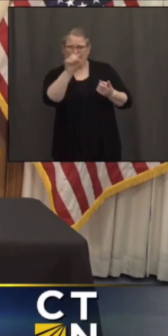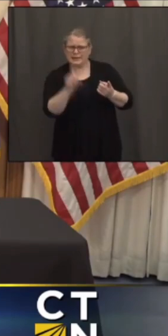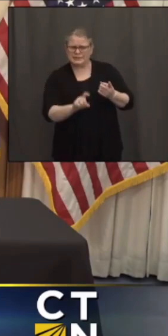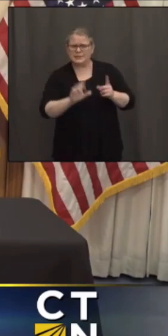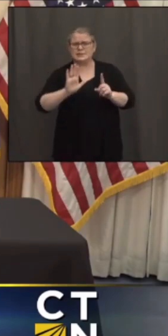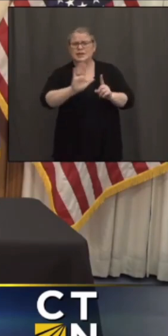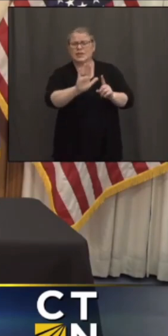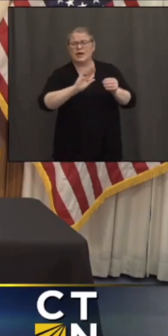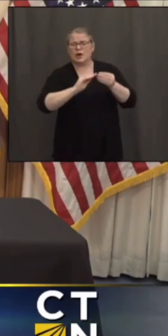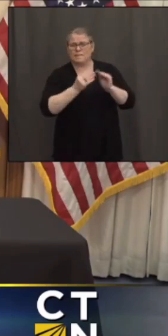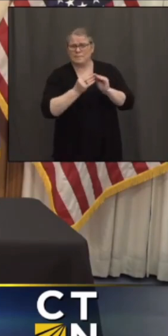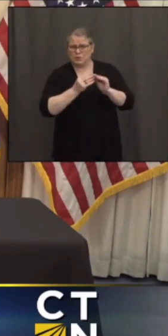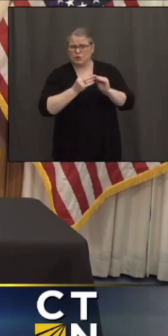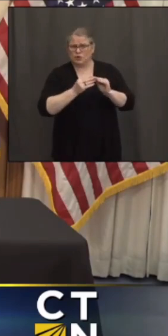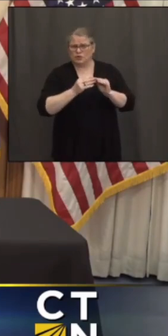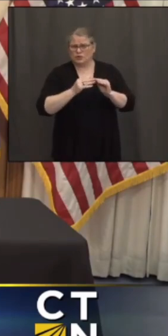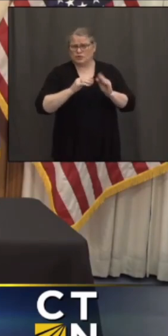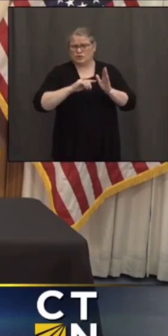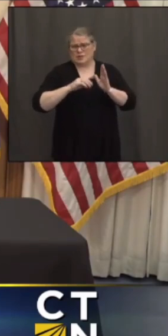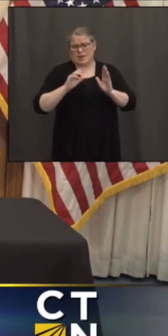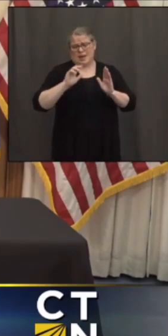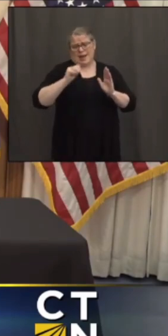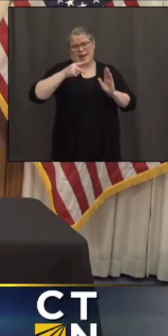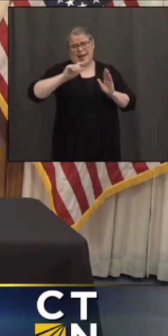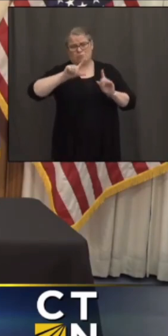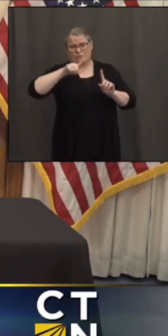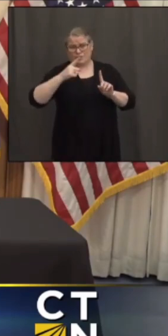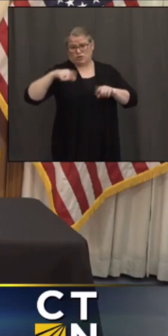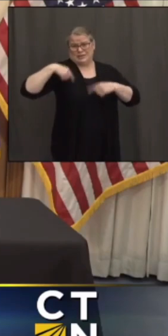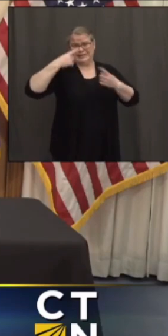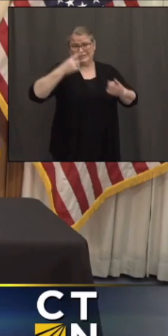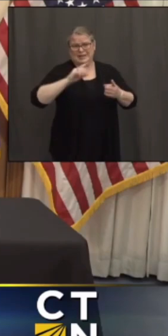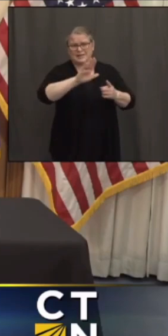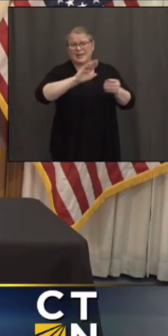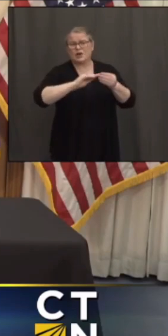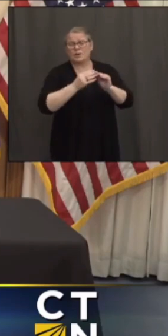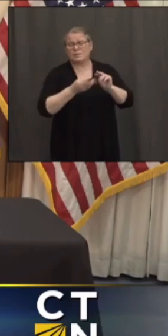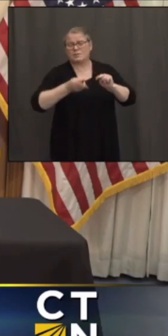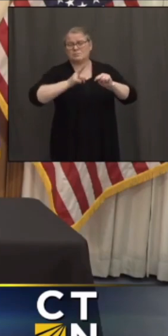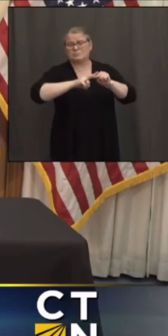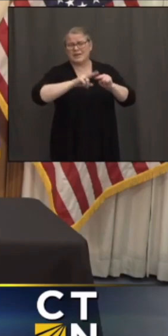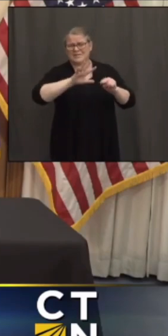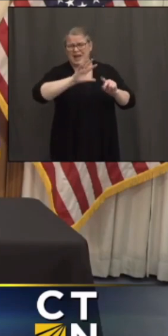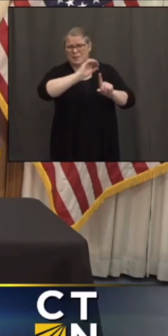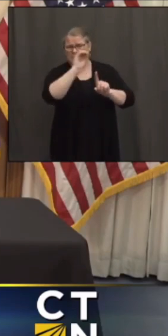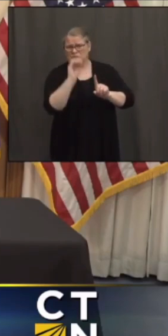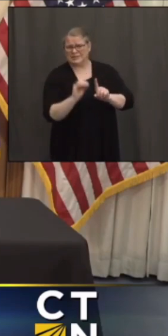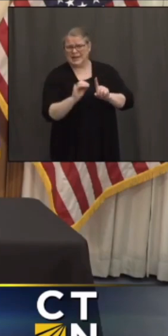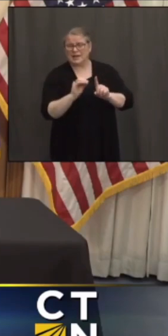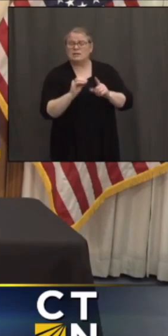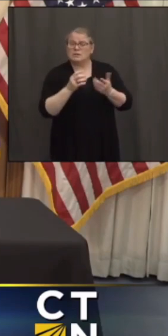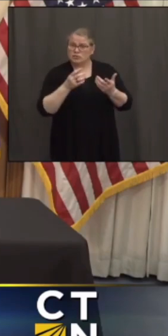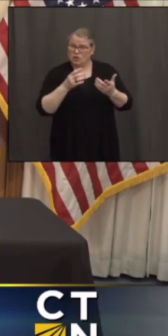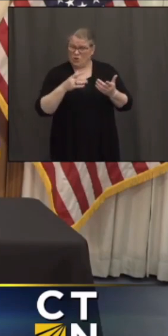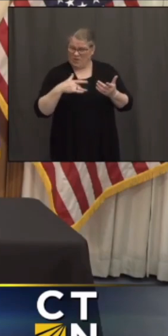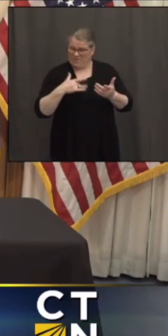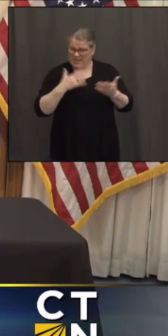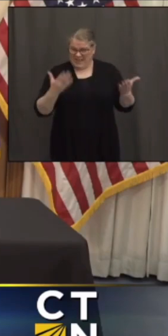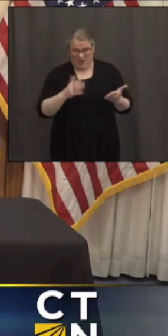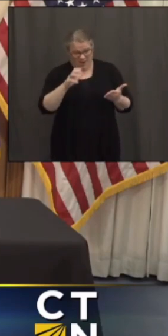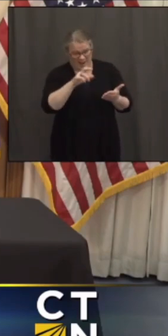cases since April 1st. Should we expect a similar bump, not necessarily a spike, but a bump as we further our